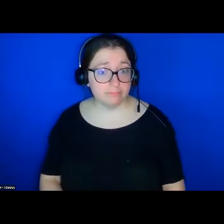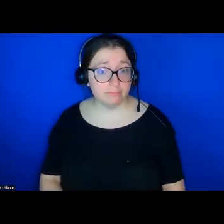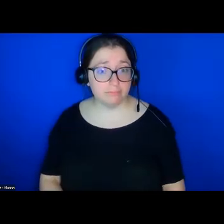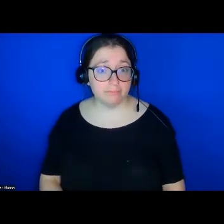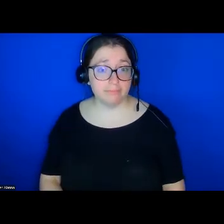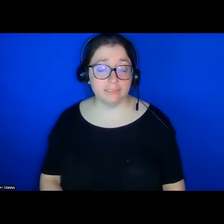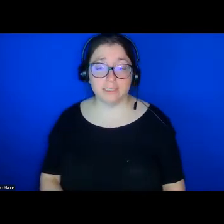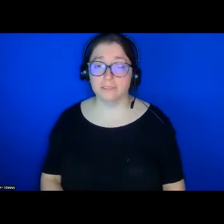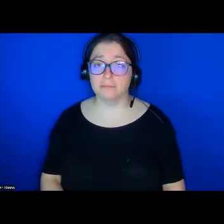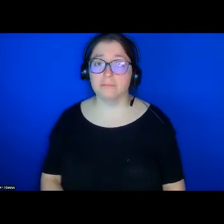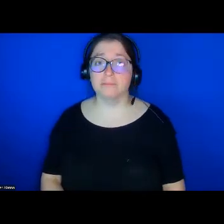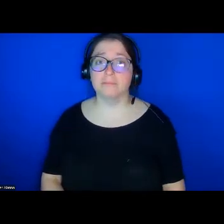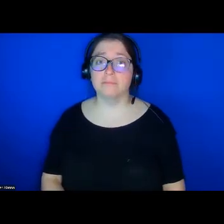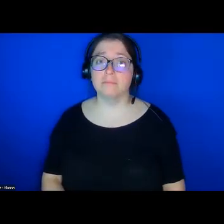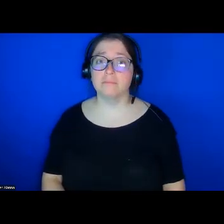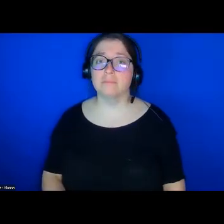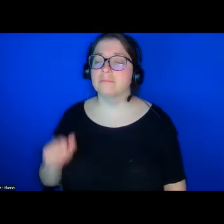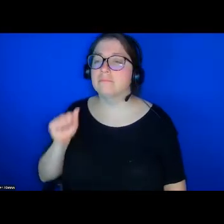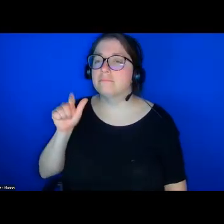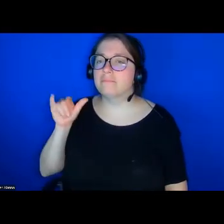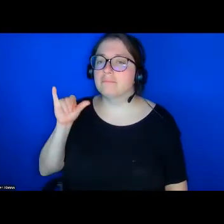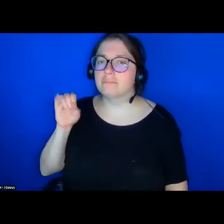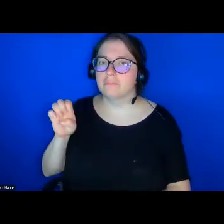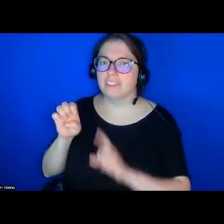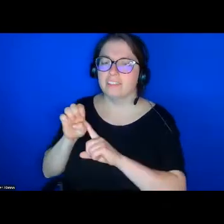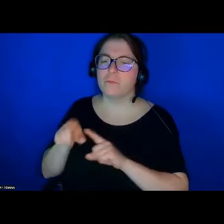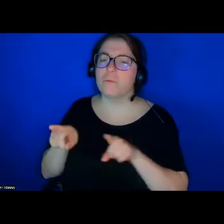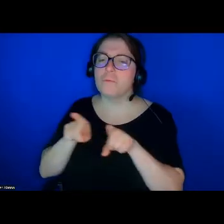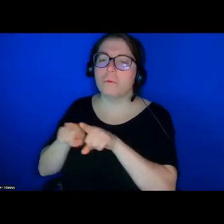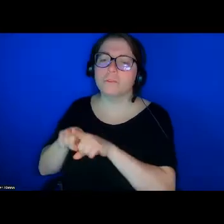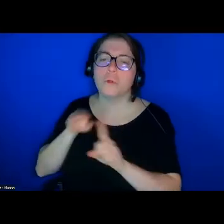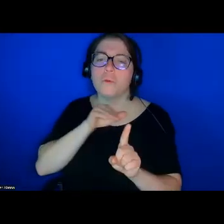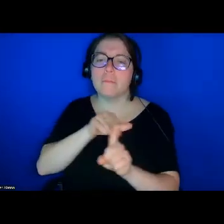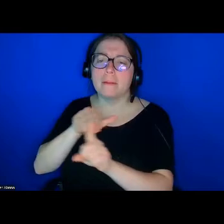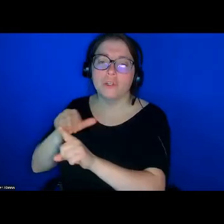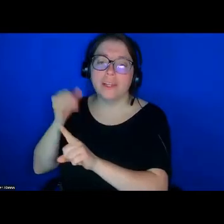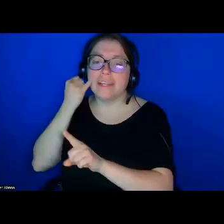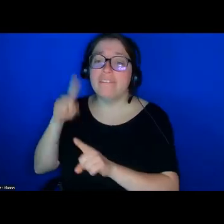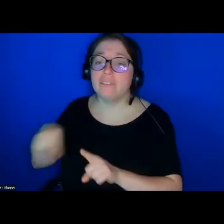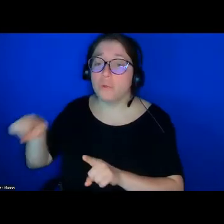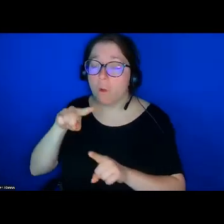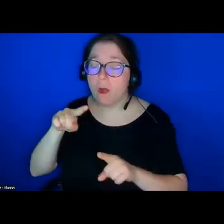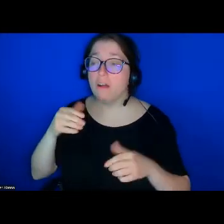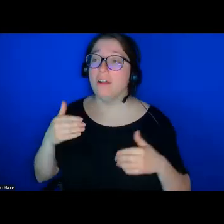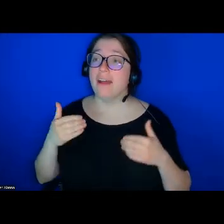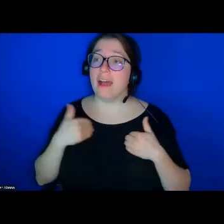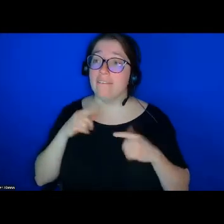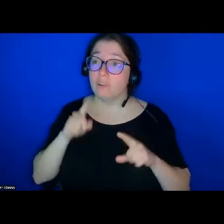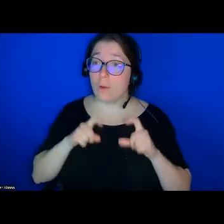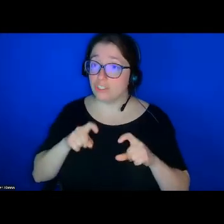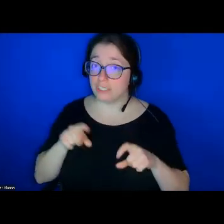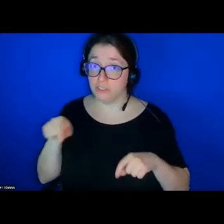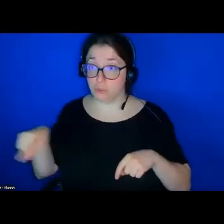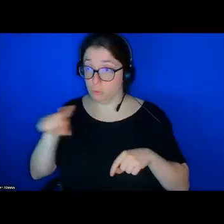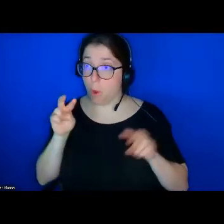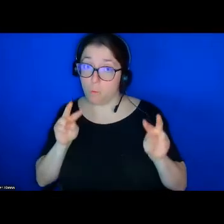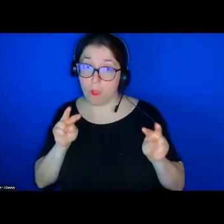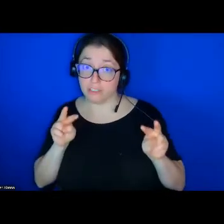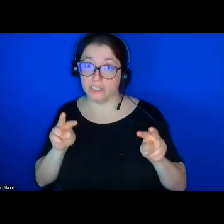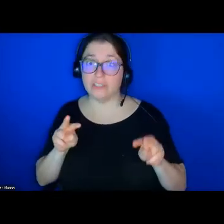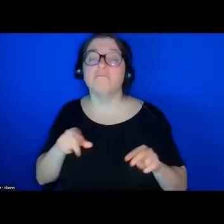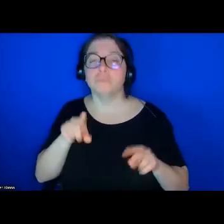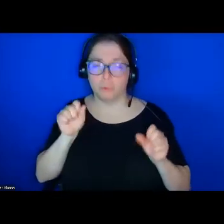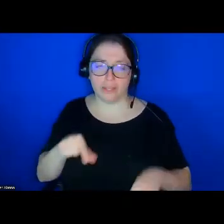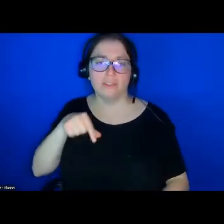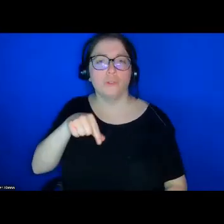um I also want to remind everyone who's watching if you have a question and you want to put it in the Q&A box um that's also another way to ask